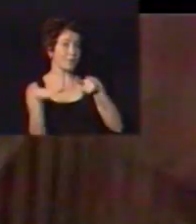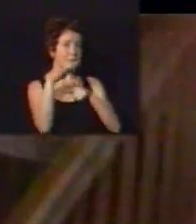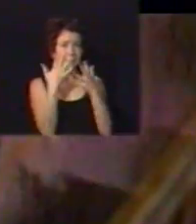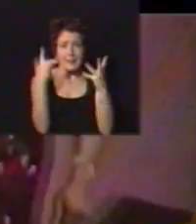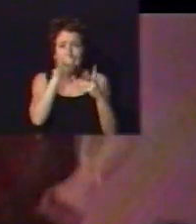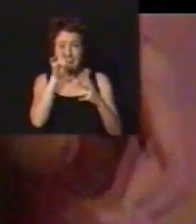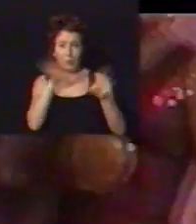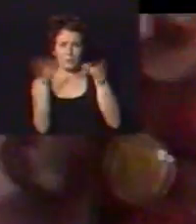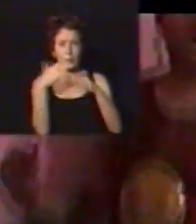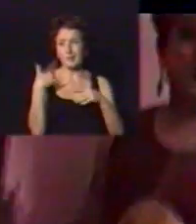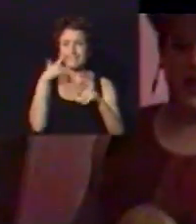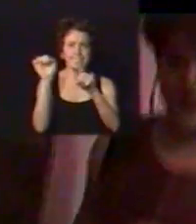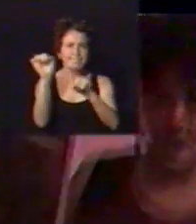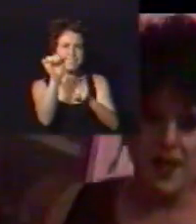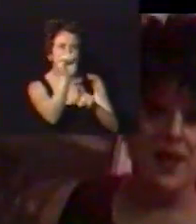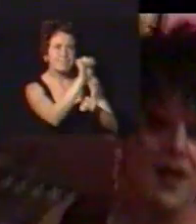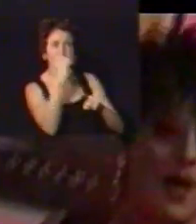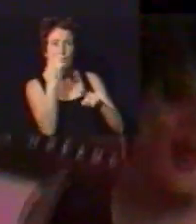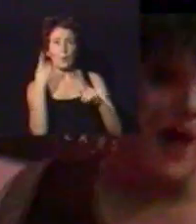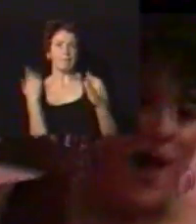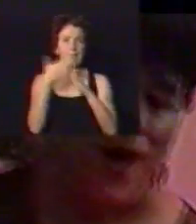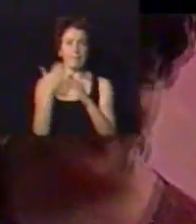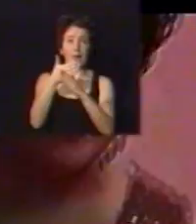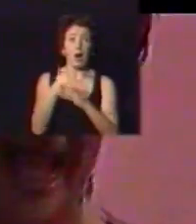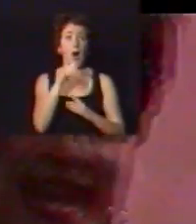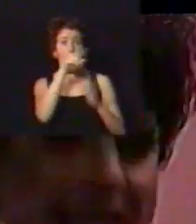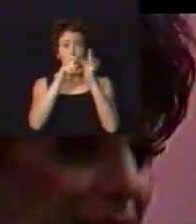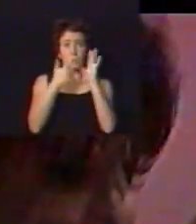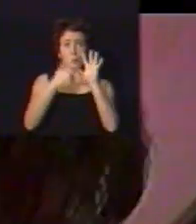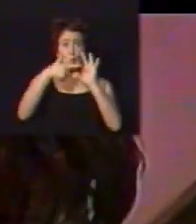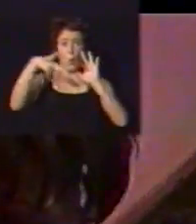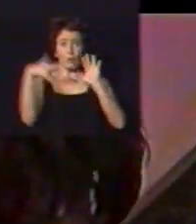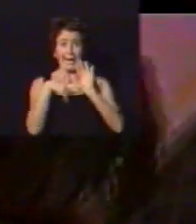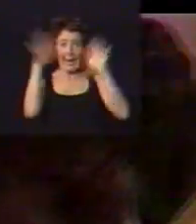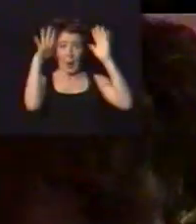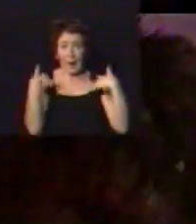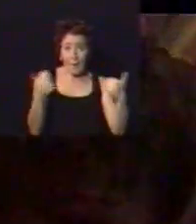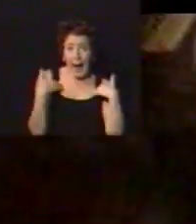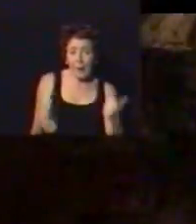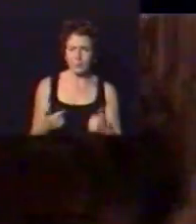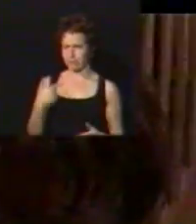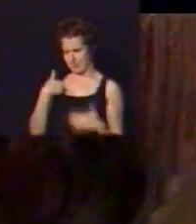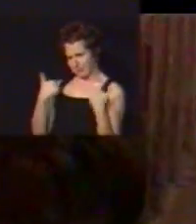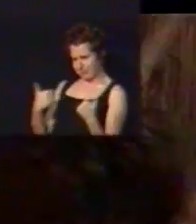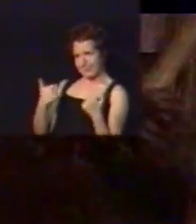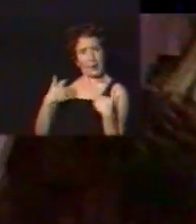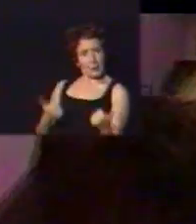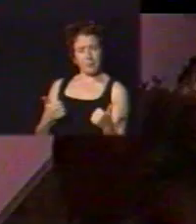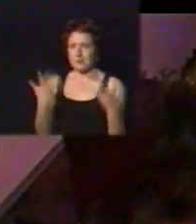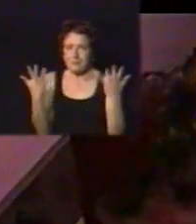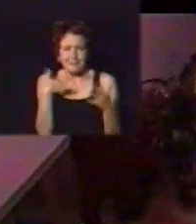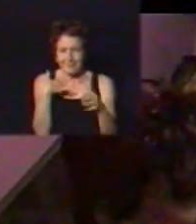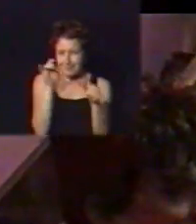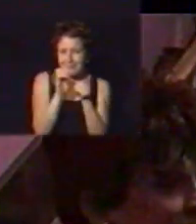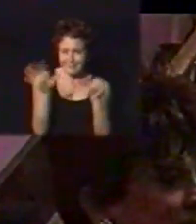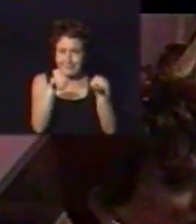and we are going to find out who we have invaded today. By God, it's Doreen Manganini. How are you? I'm very well, darling, and you? I'm really good,